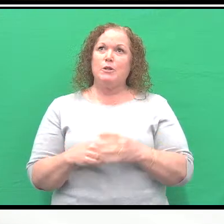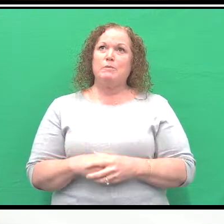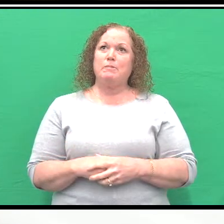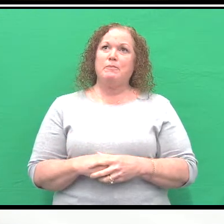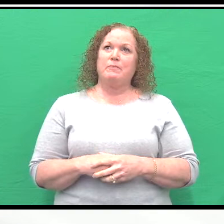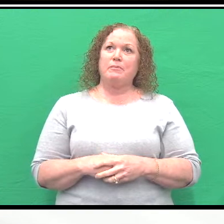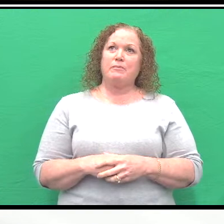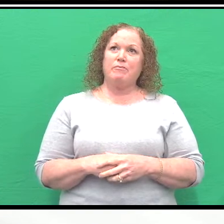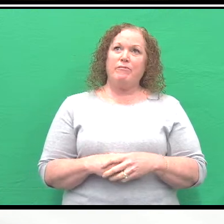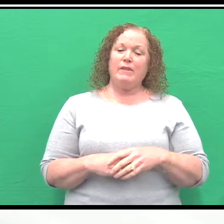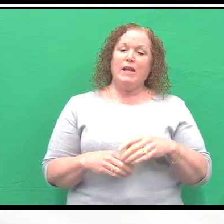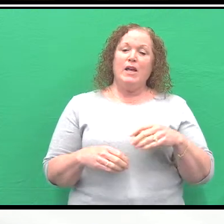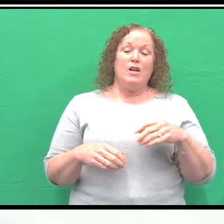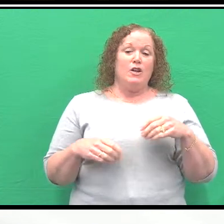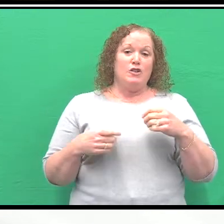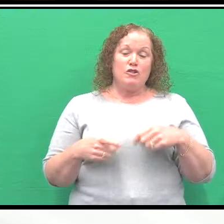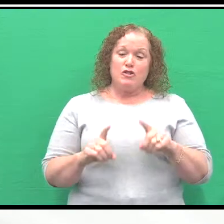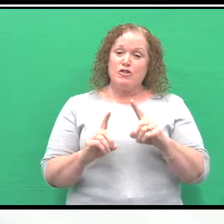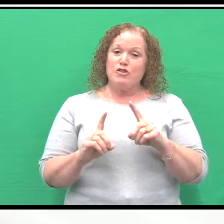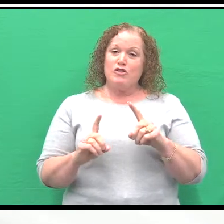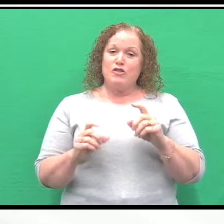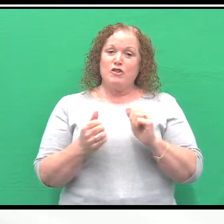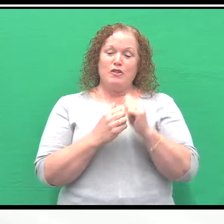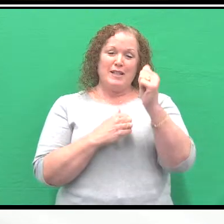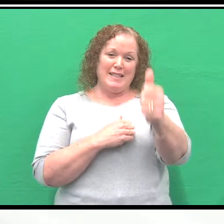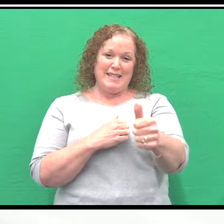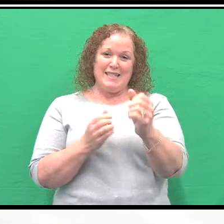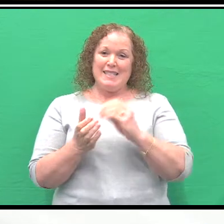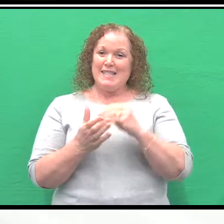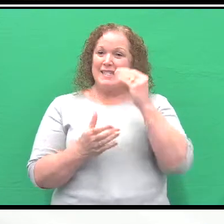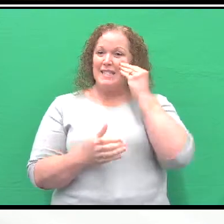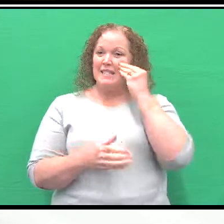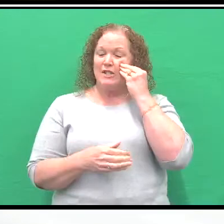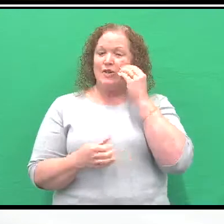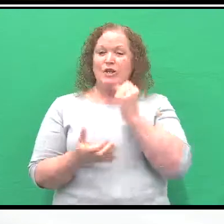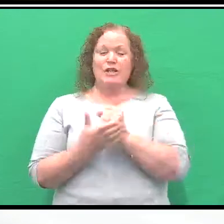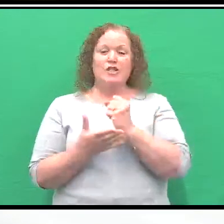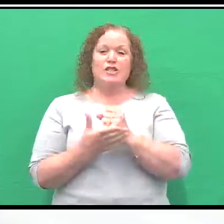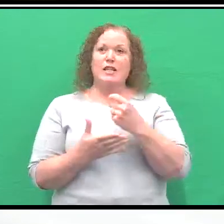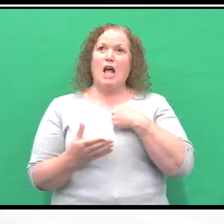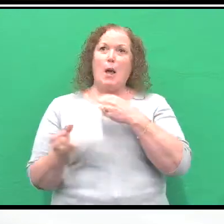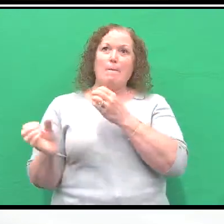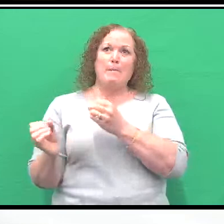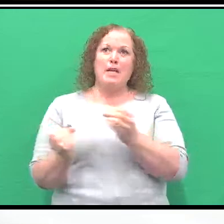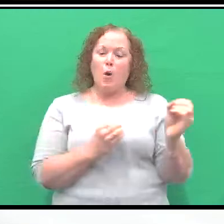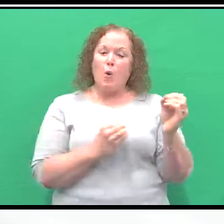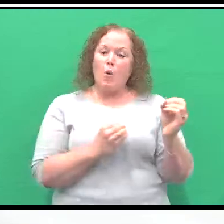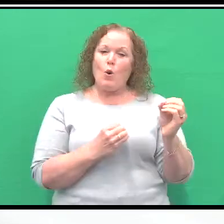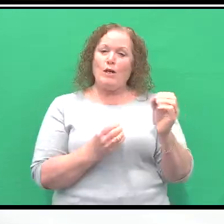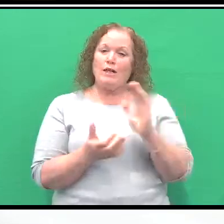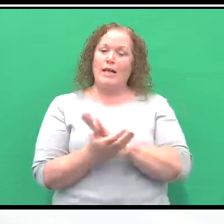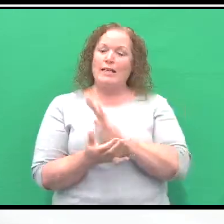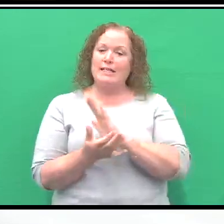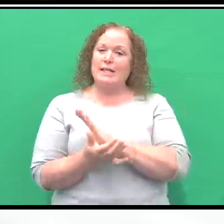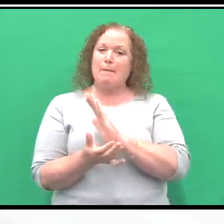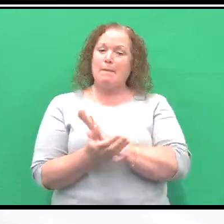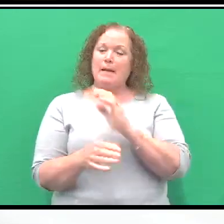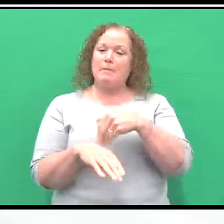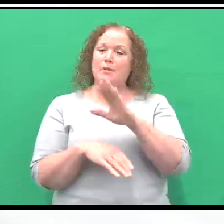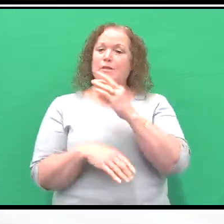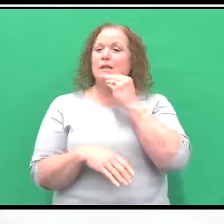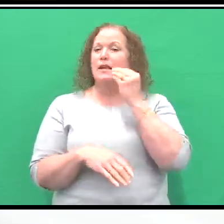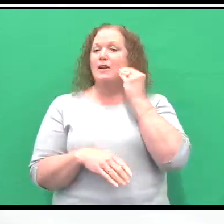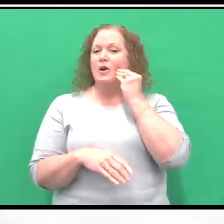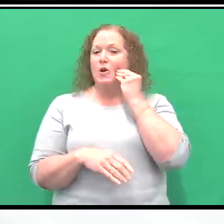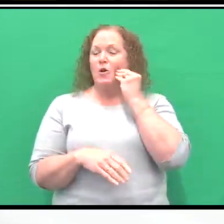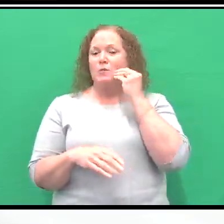stepped up to the plate in helping organizing educational materials that were being sent home to the families, and she did it all with a smile